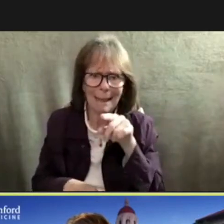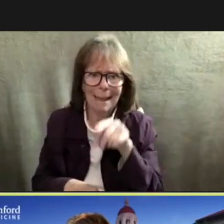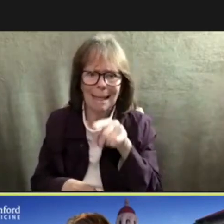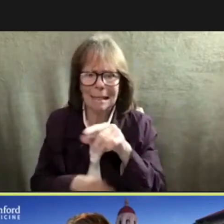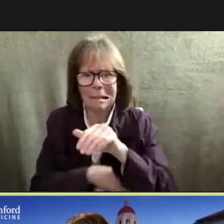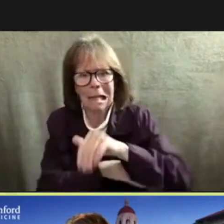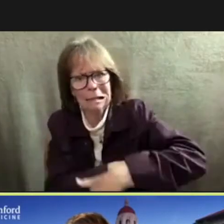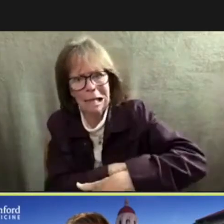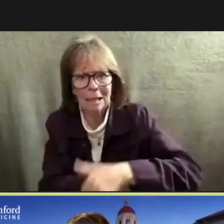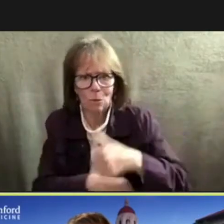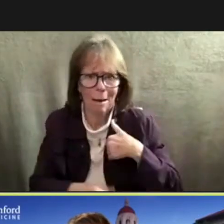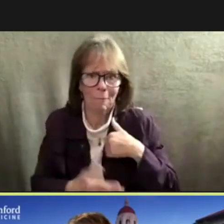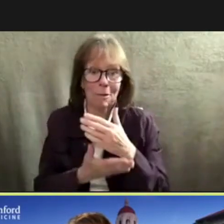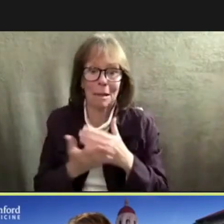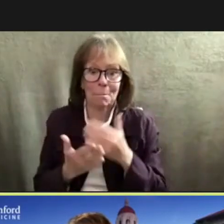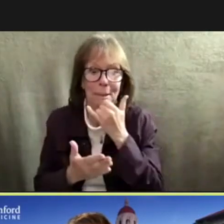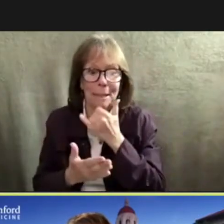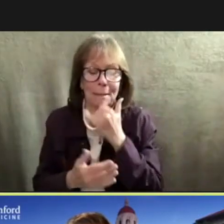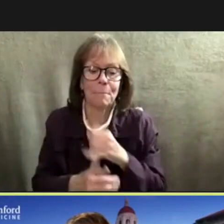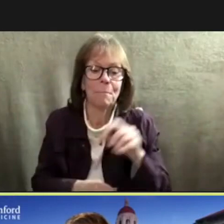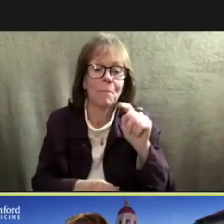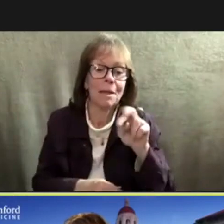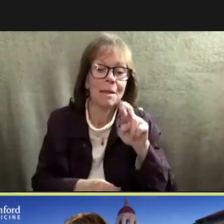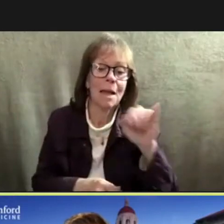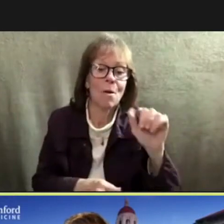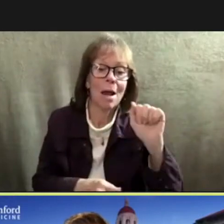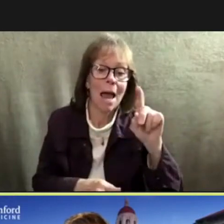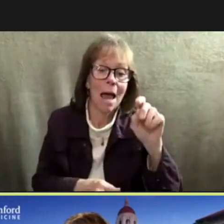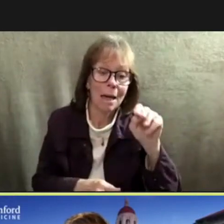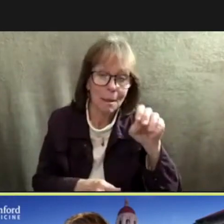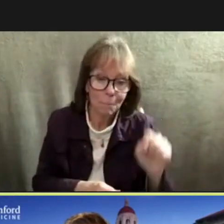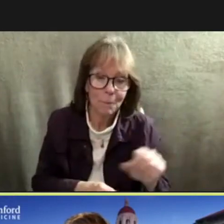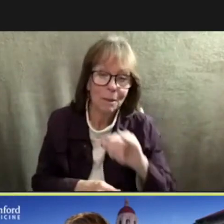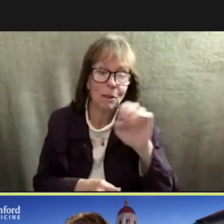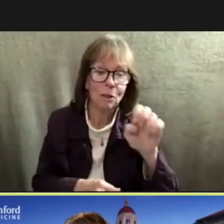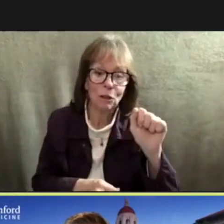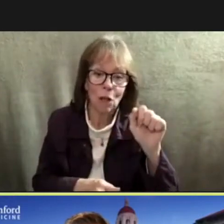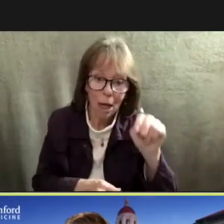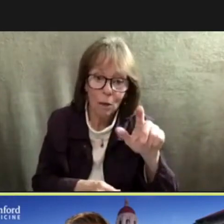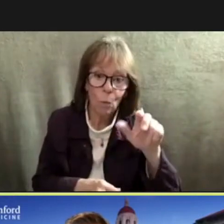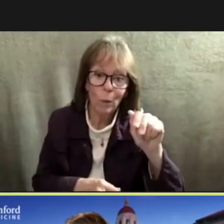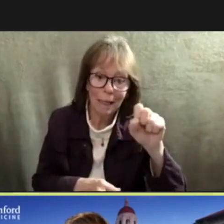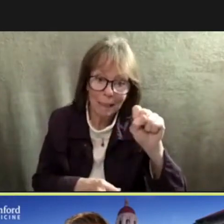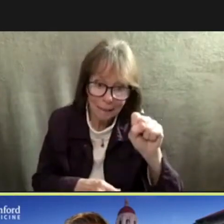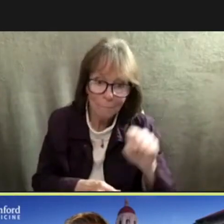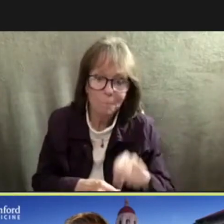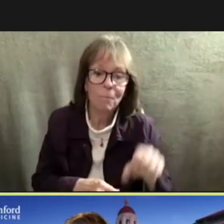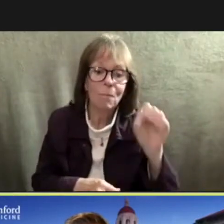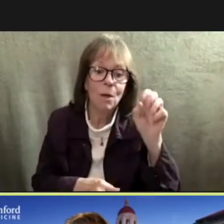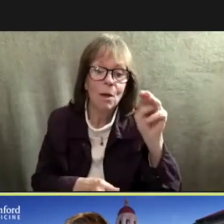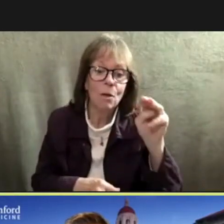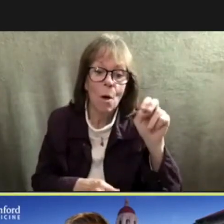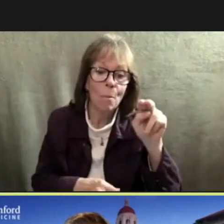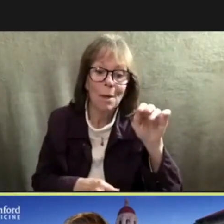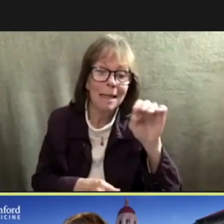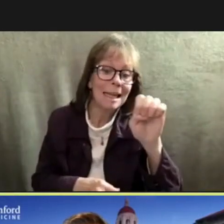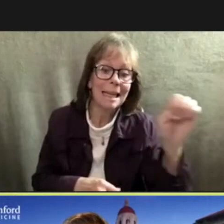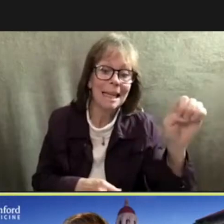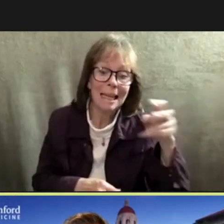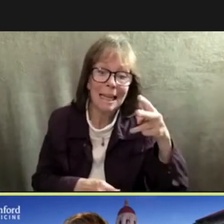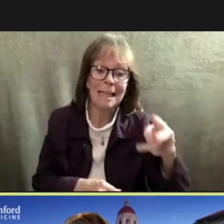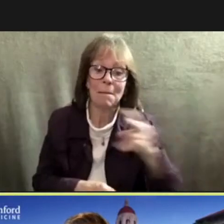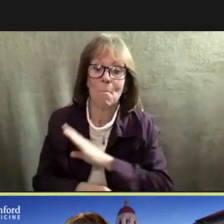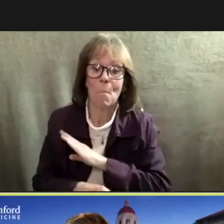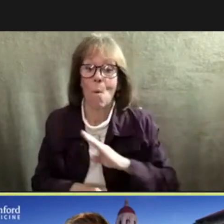late last night. Michelle Bizo, Terry Adams, Jean-Louis Horn, and our soon-to-be board